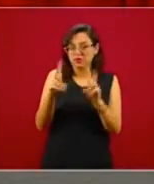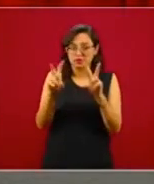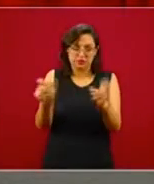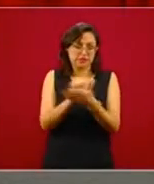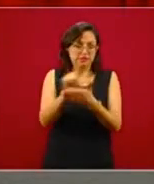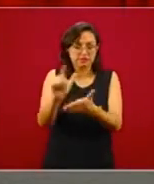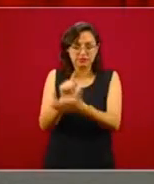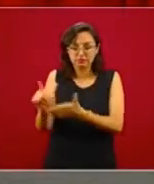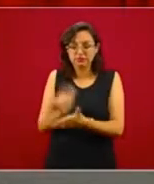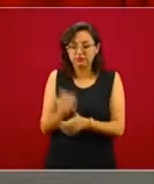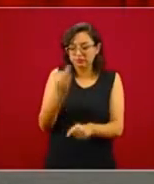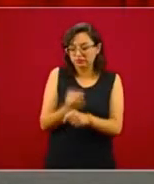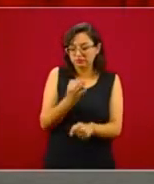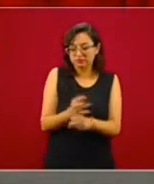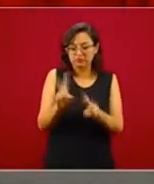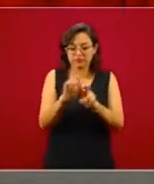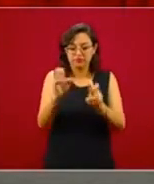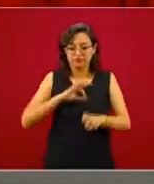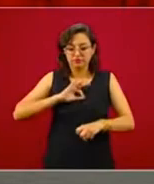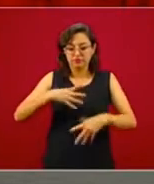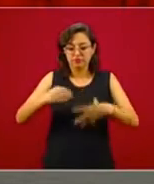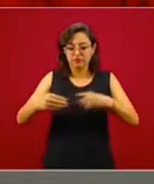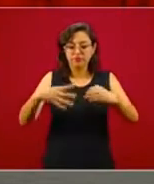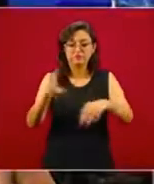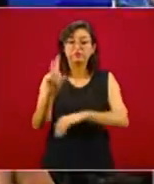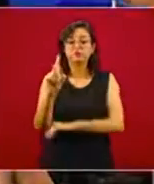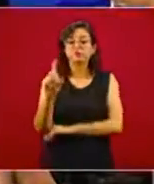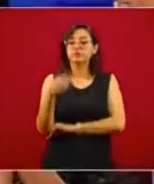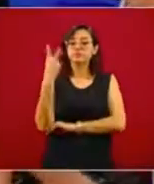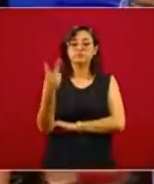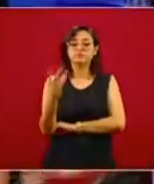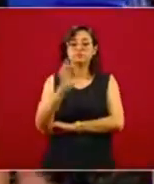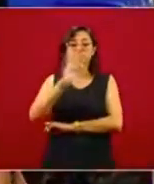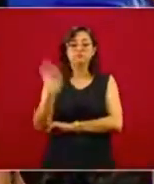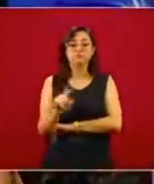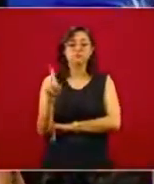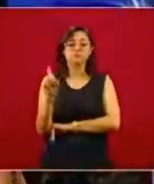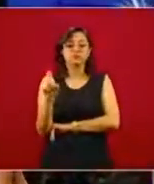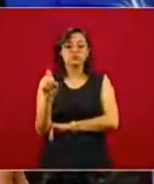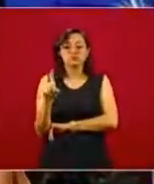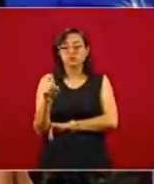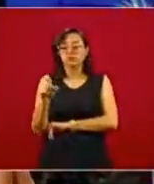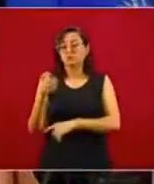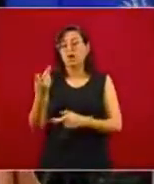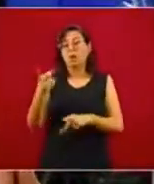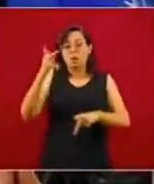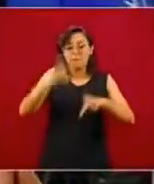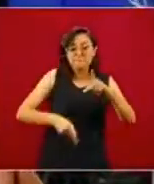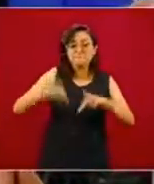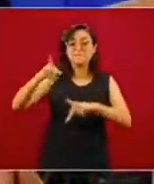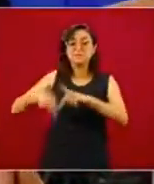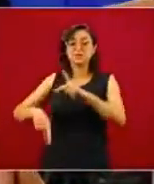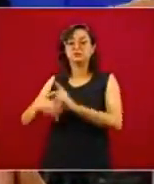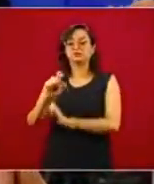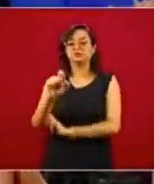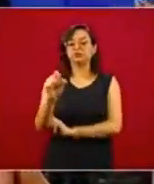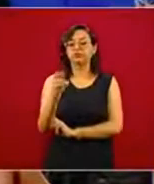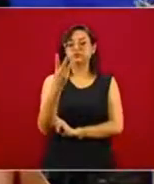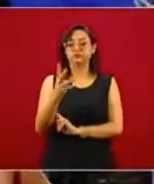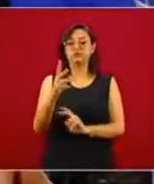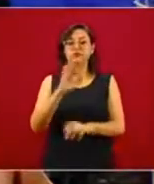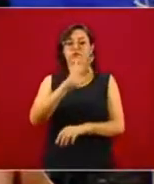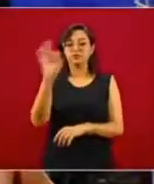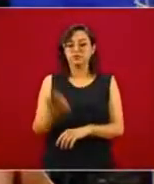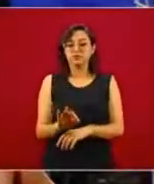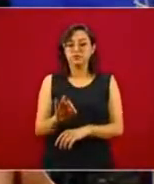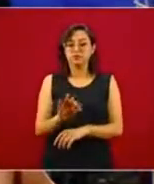water supply, which is very important for hygiene. During pandemic, 32% of the schools would only have water for a